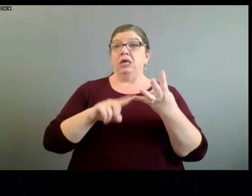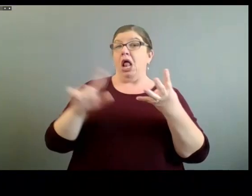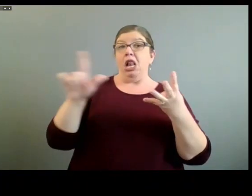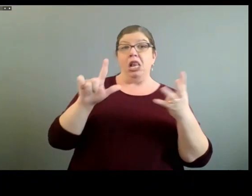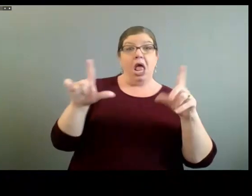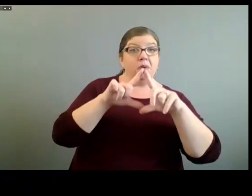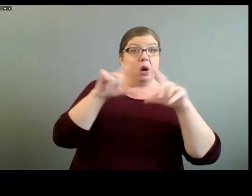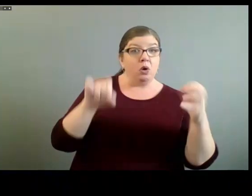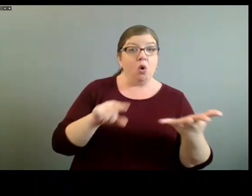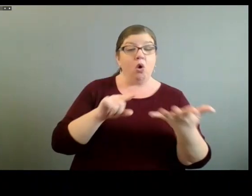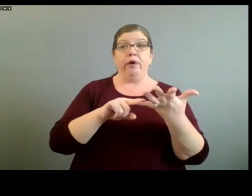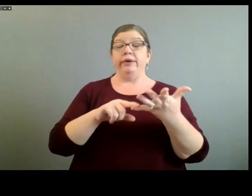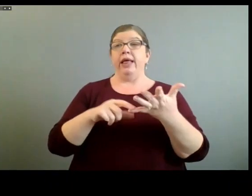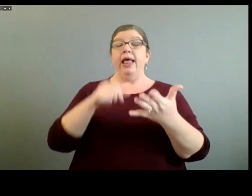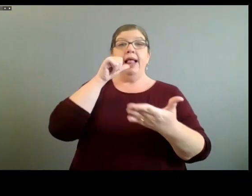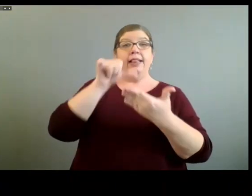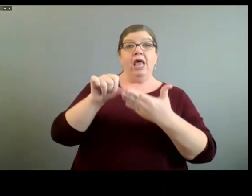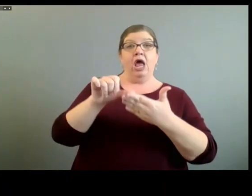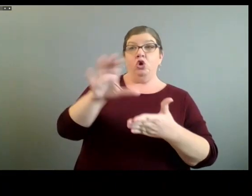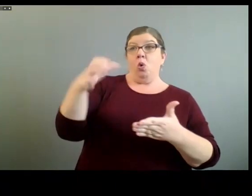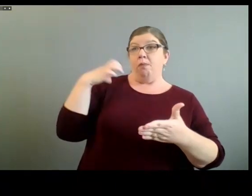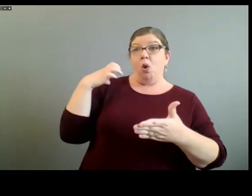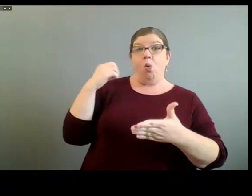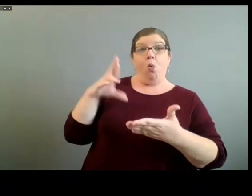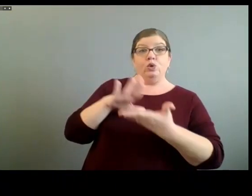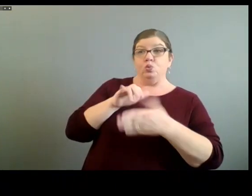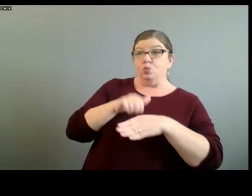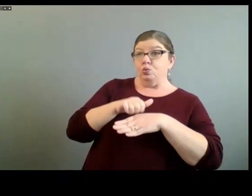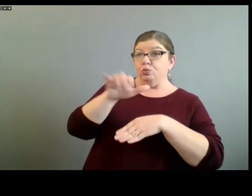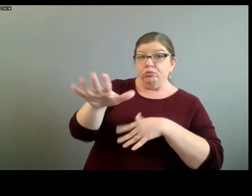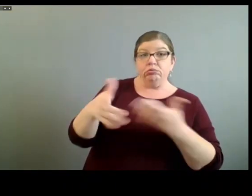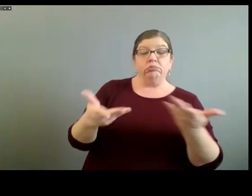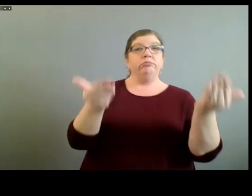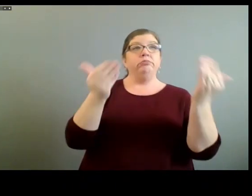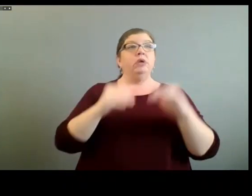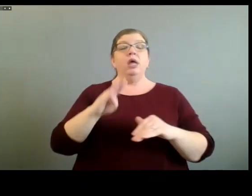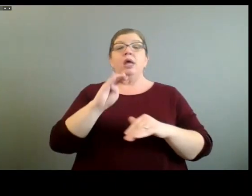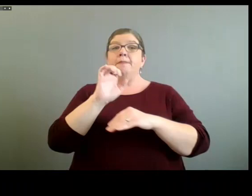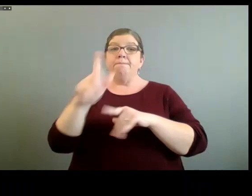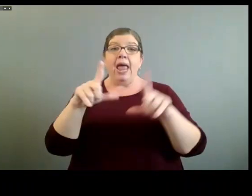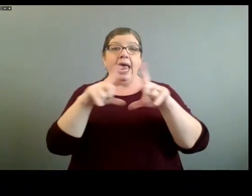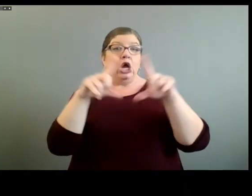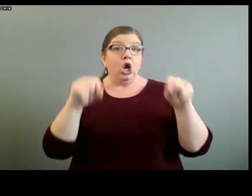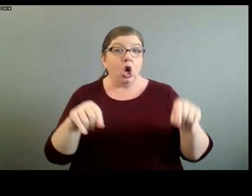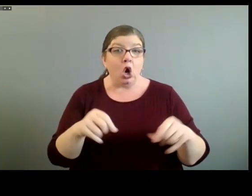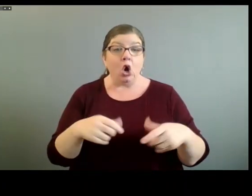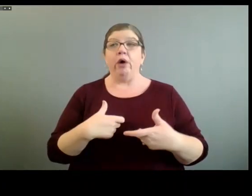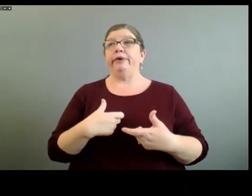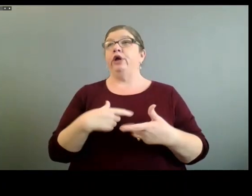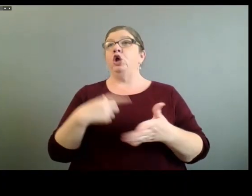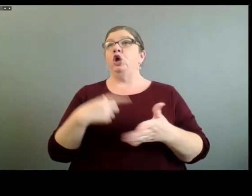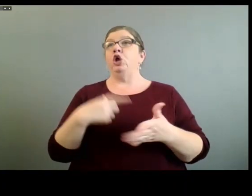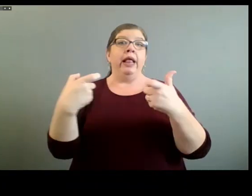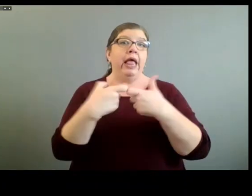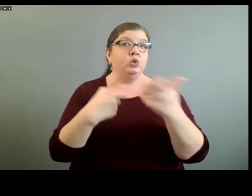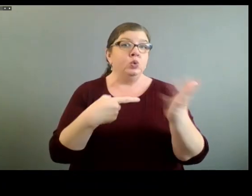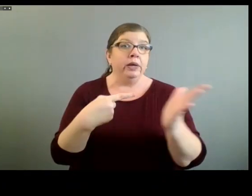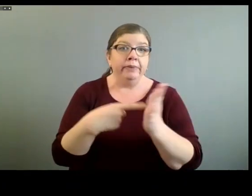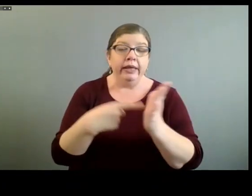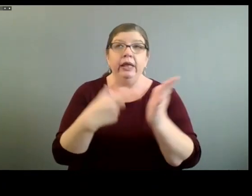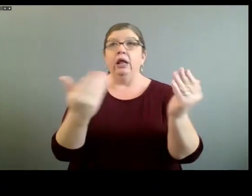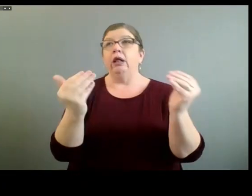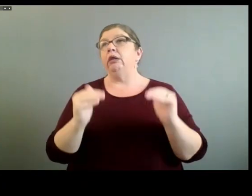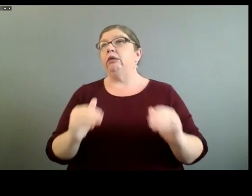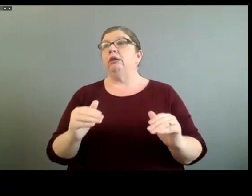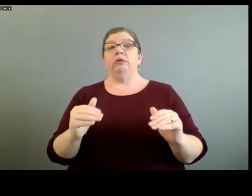letter from your employer or school, bank and ATM cards, electrical bill, matricular